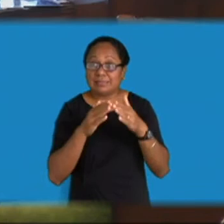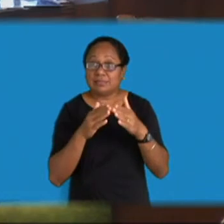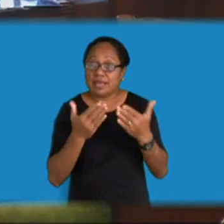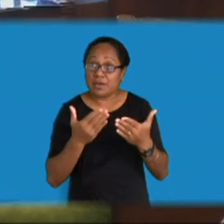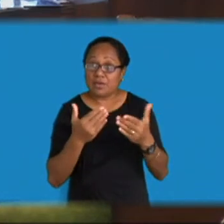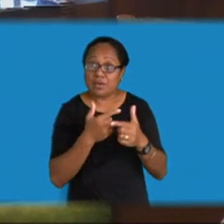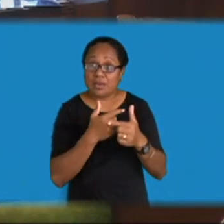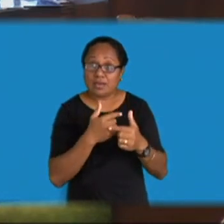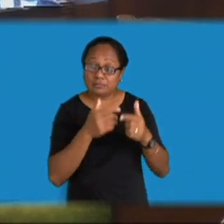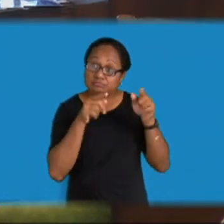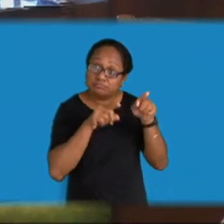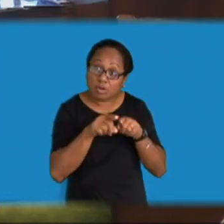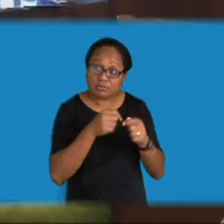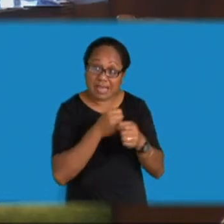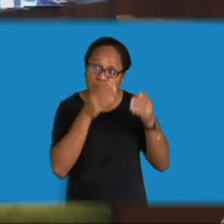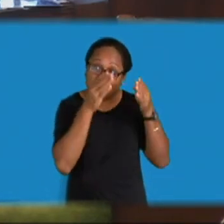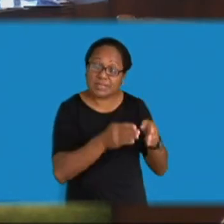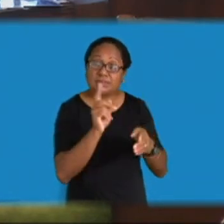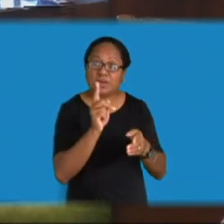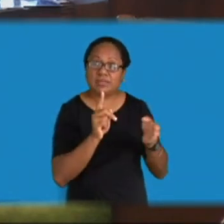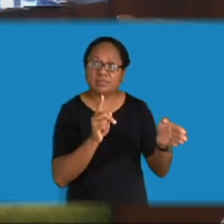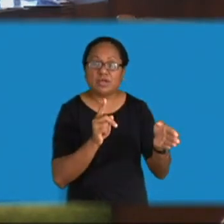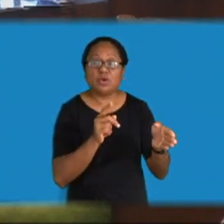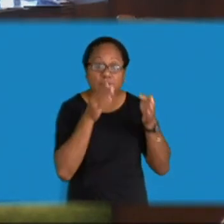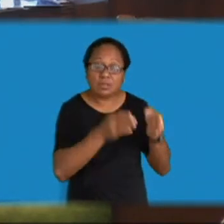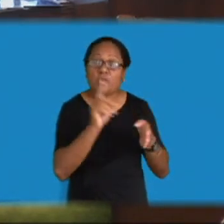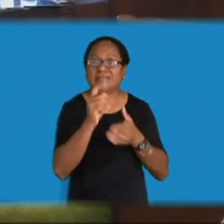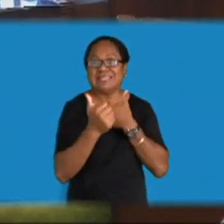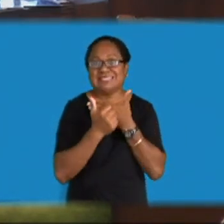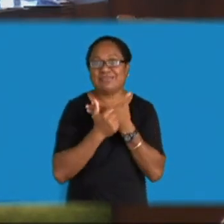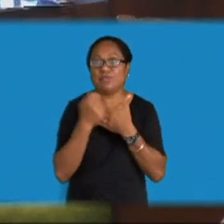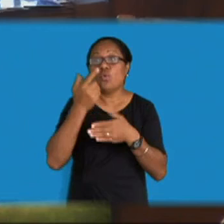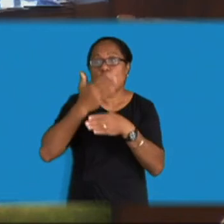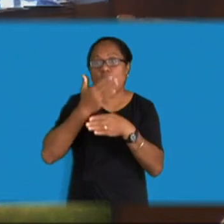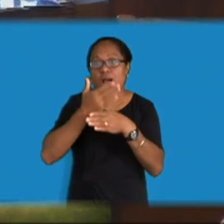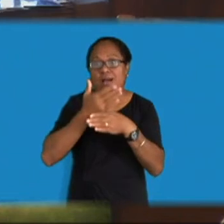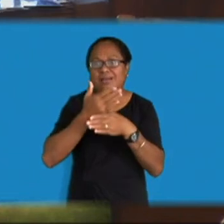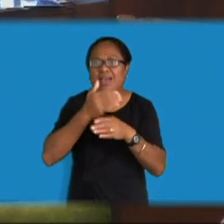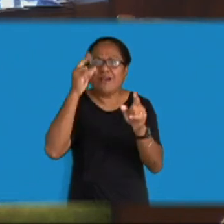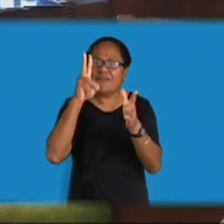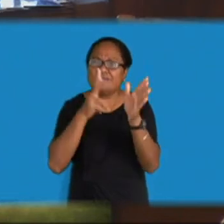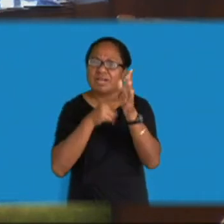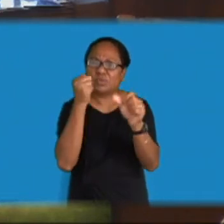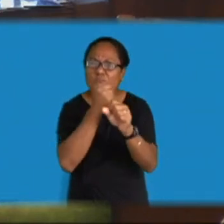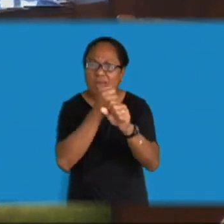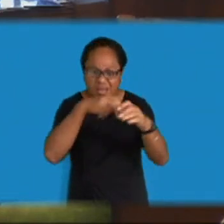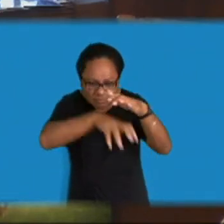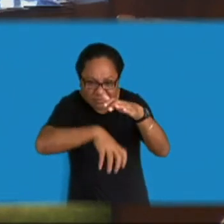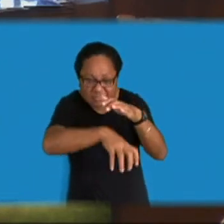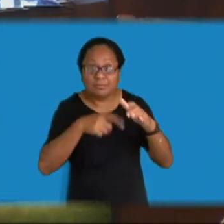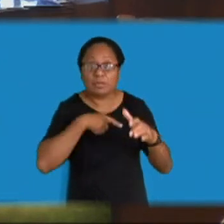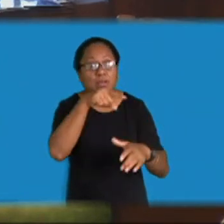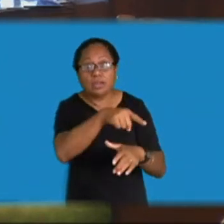Ministry that the safety of the workers at the mine was being compromised, as workers had been seriously